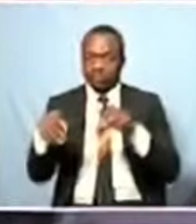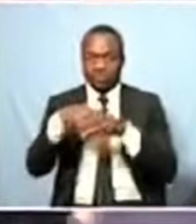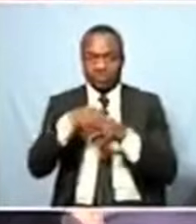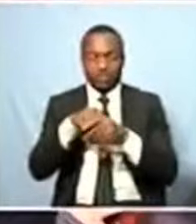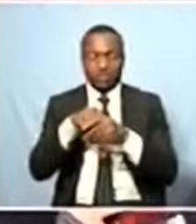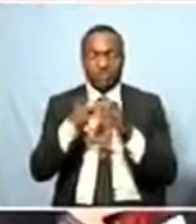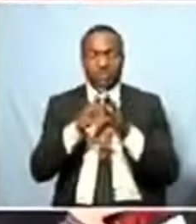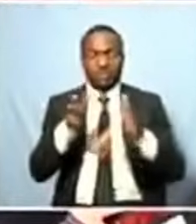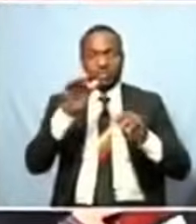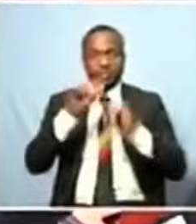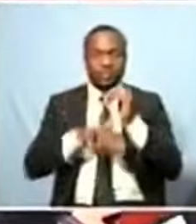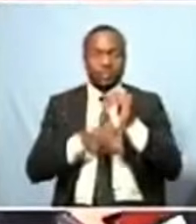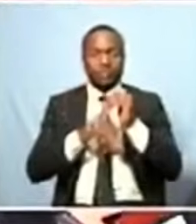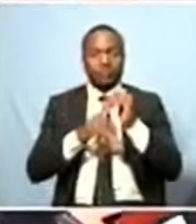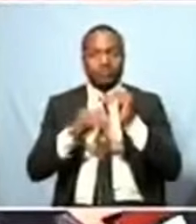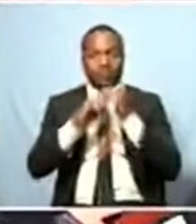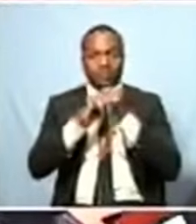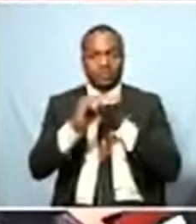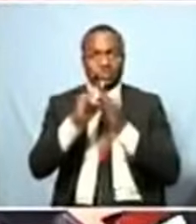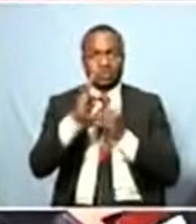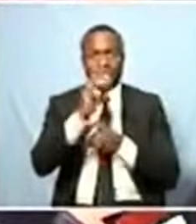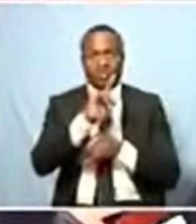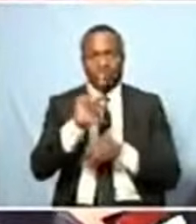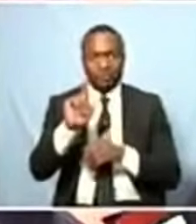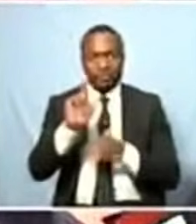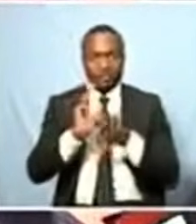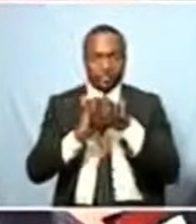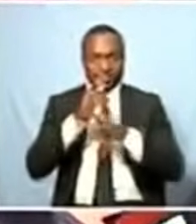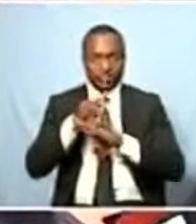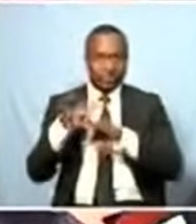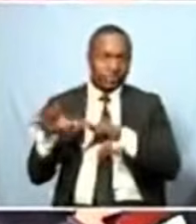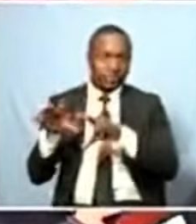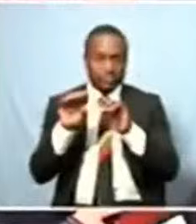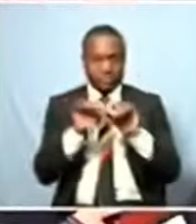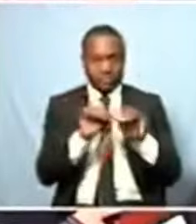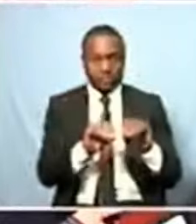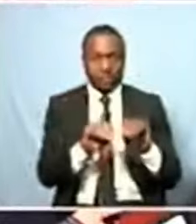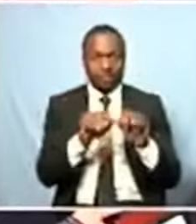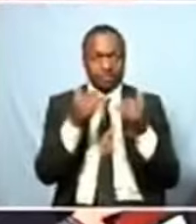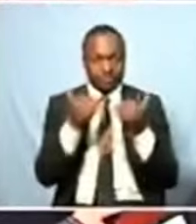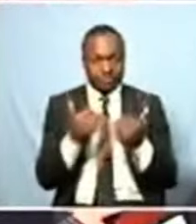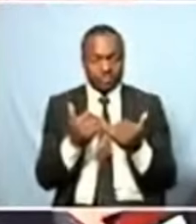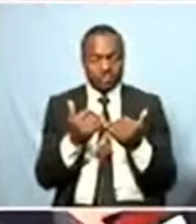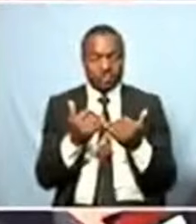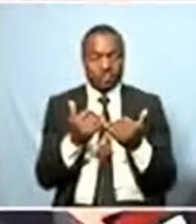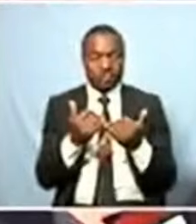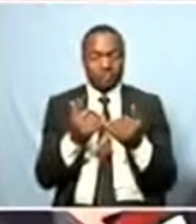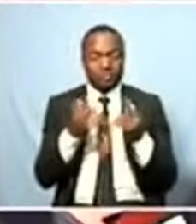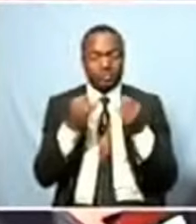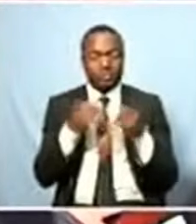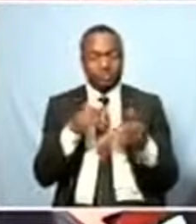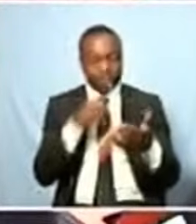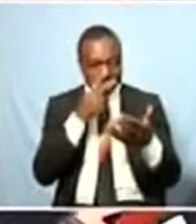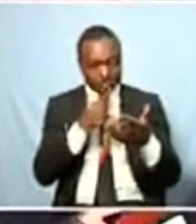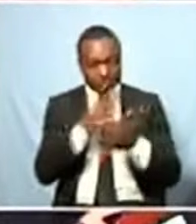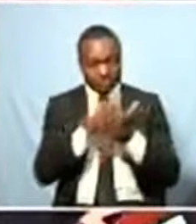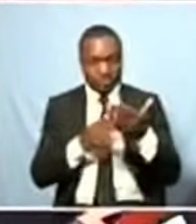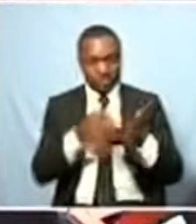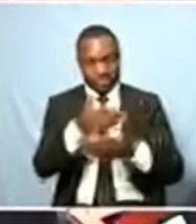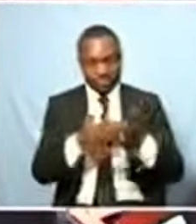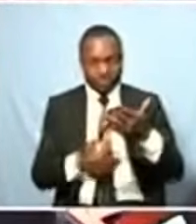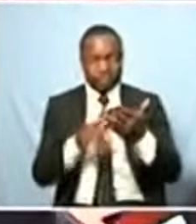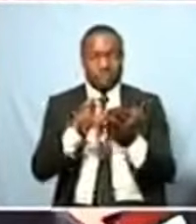more than one stage of a bill at a single sitting and thereafter adjourn sine die. And just now we get into the details of some of these